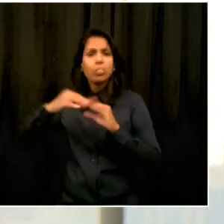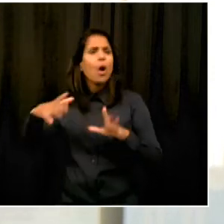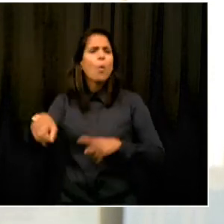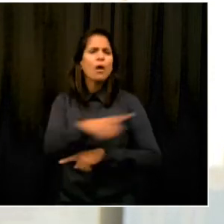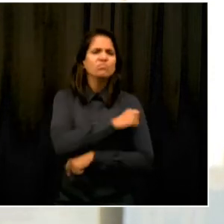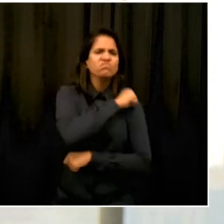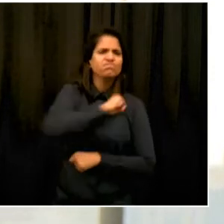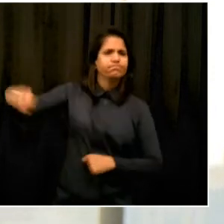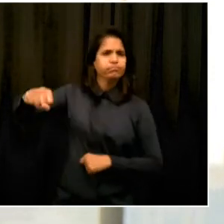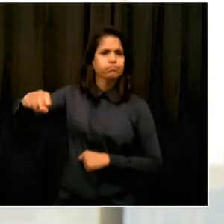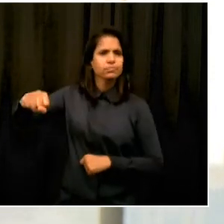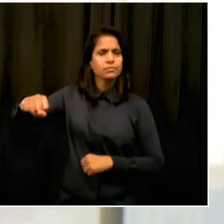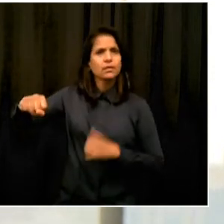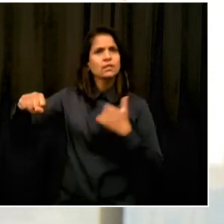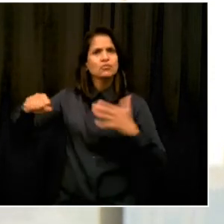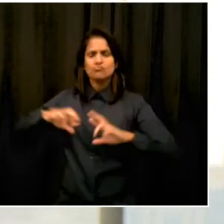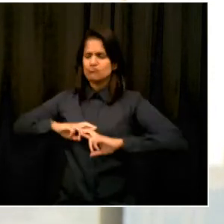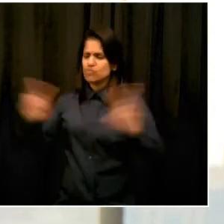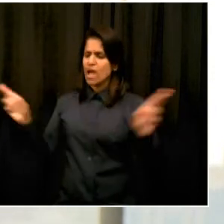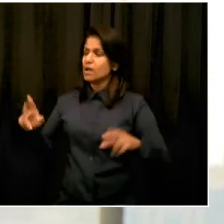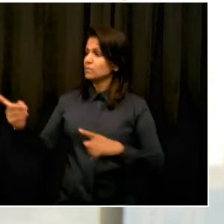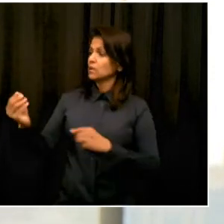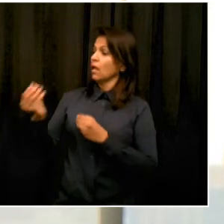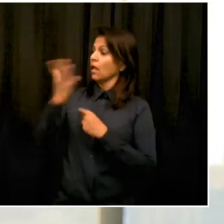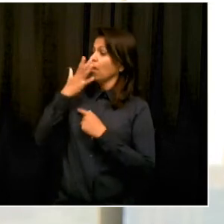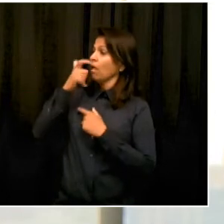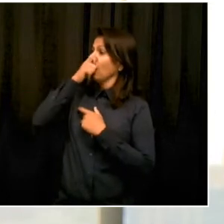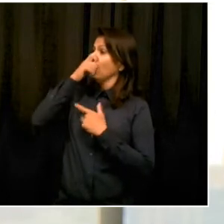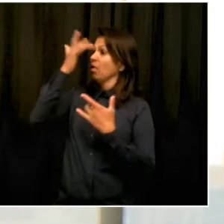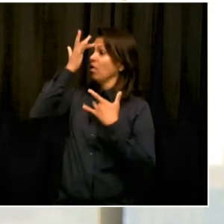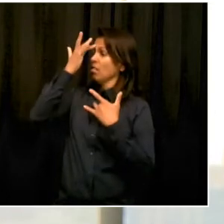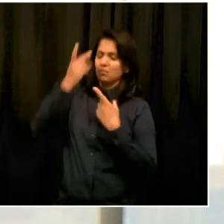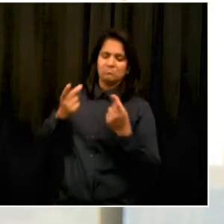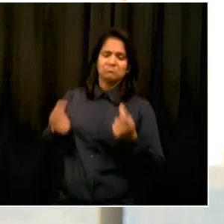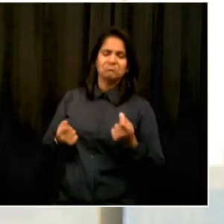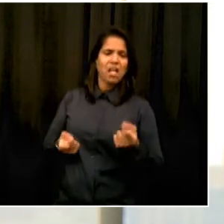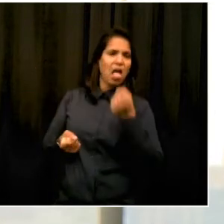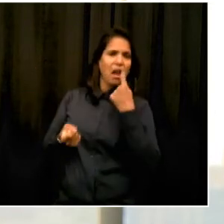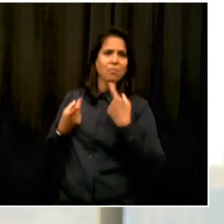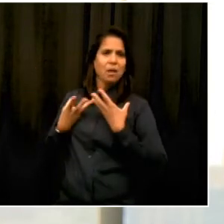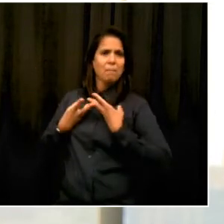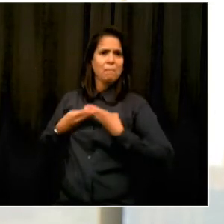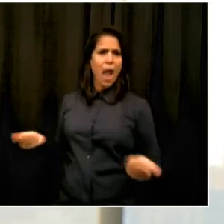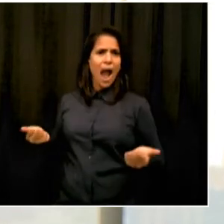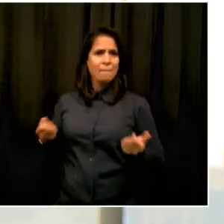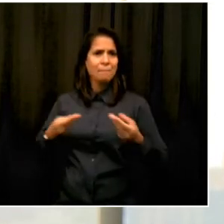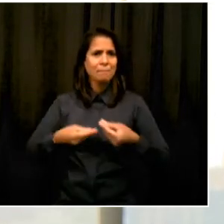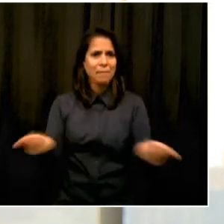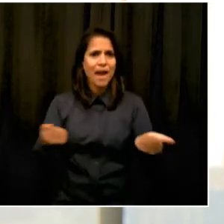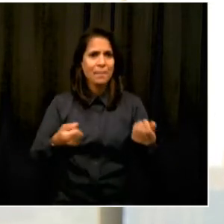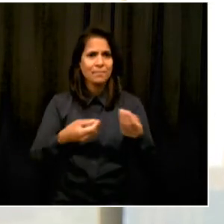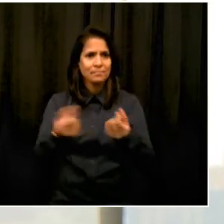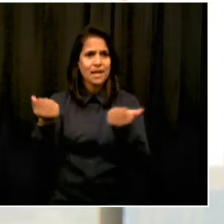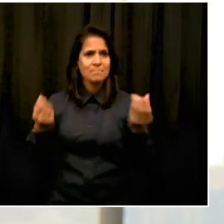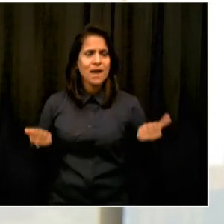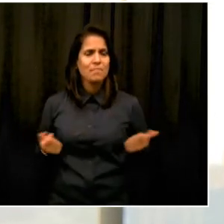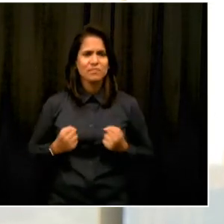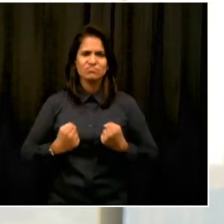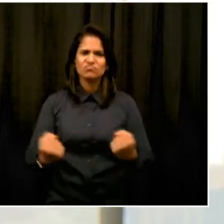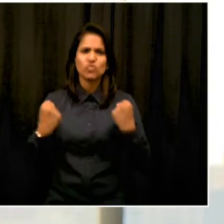will be sought after, and people from around the world will come here to learn how to do it.